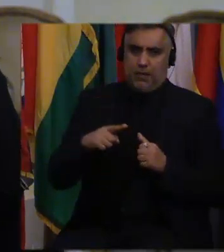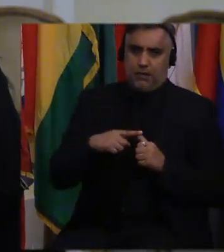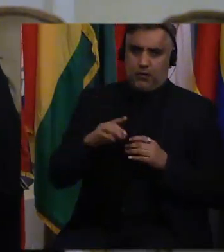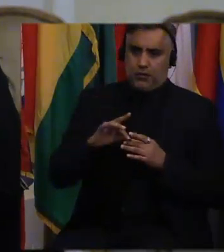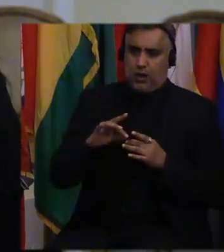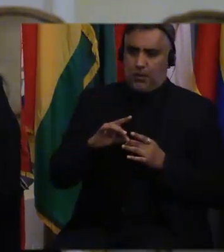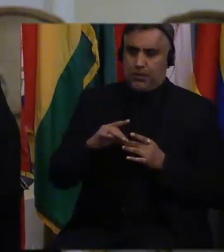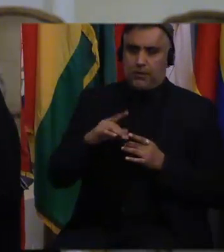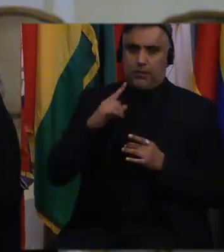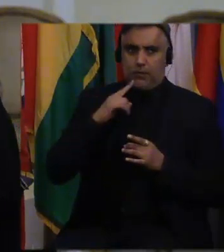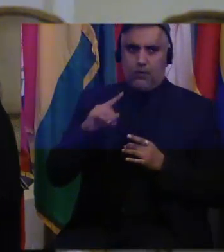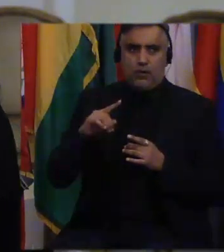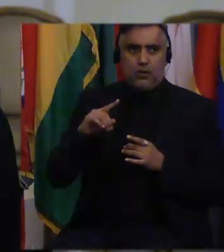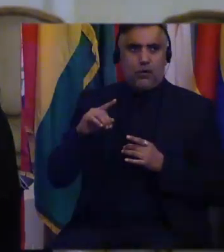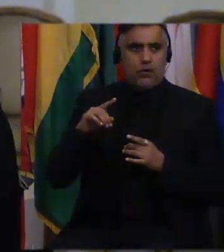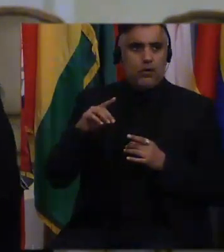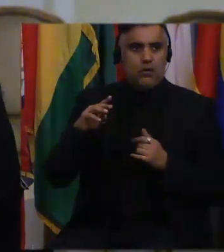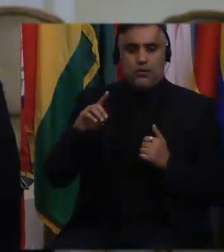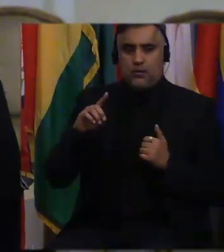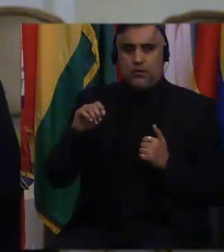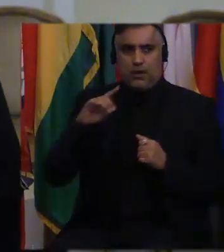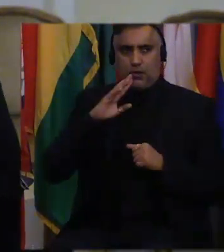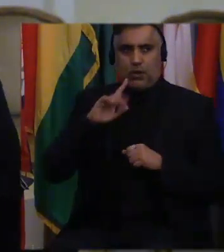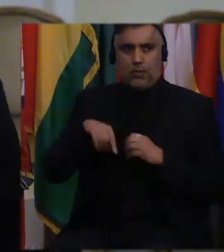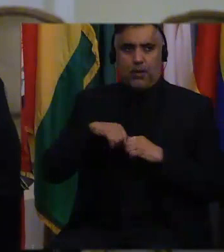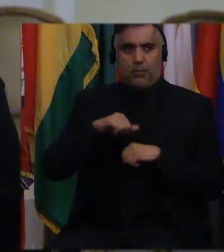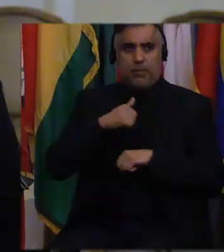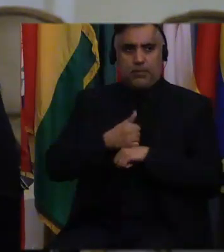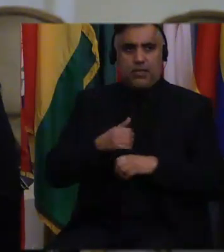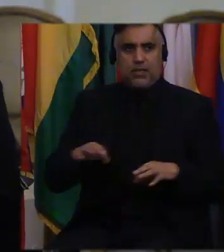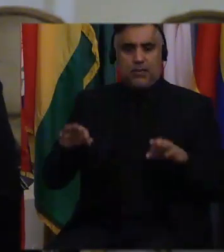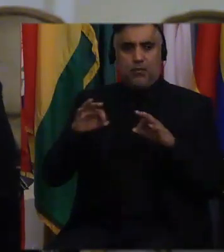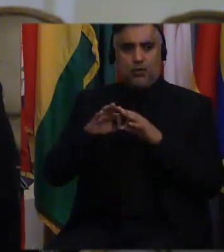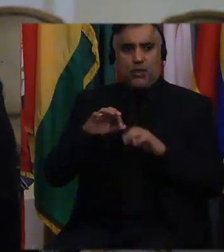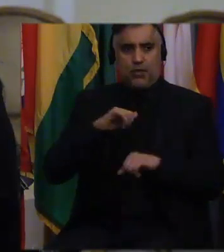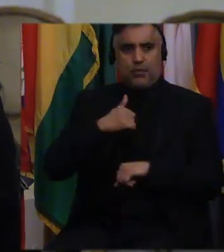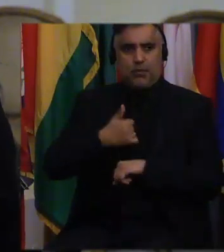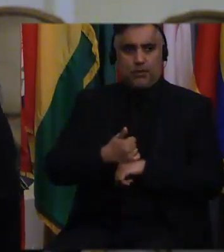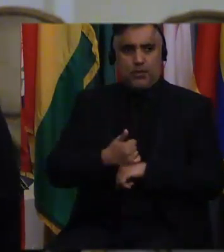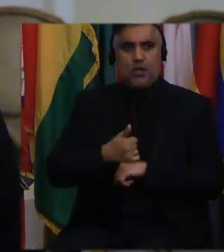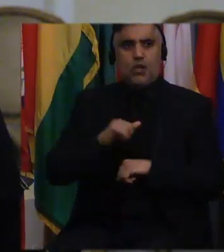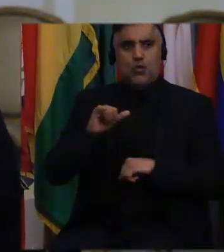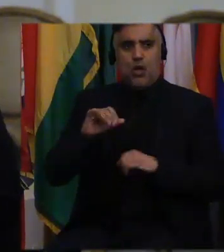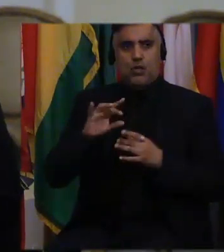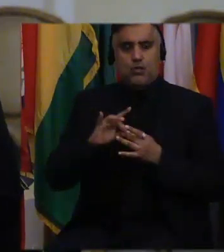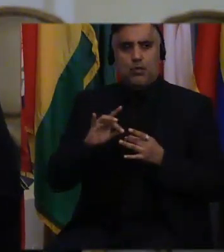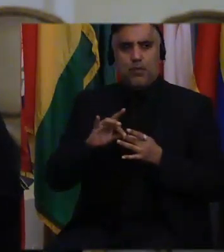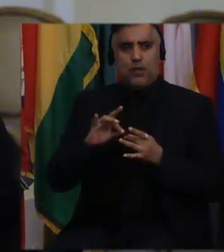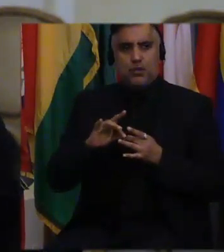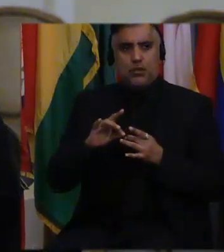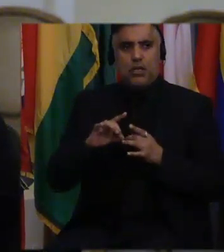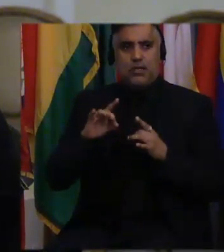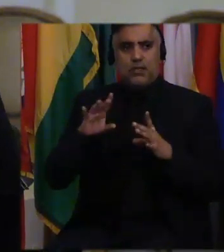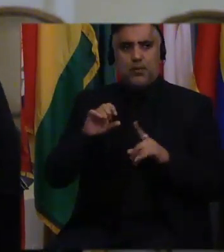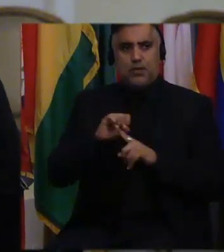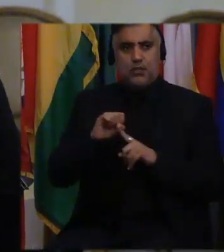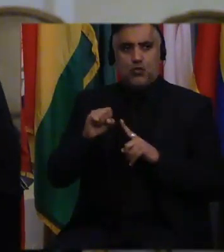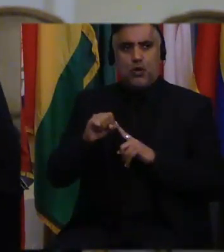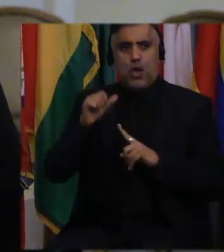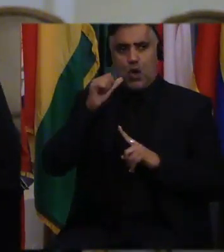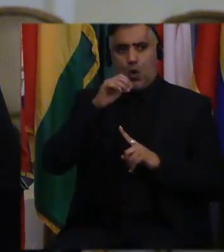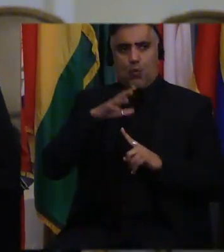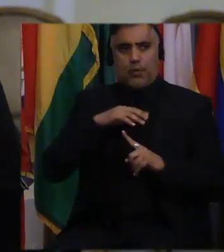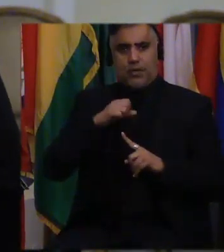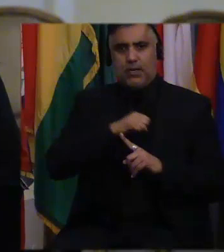comment will be for Dubravka. You mentioned implementation and how important it is. You also mentioned the terrible situation of women